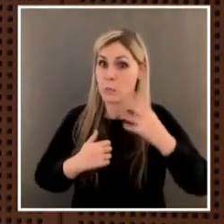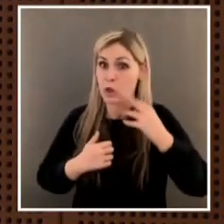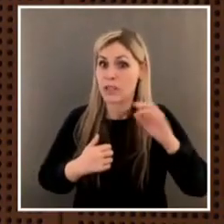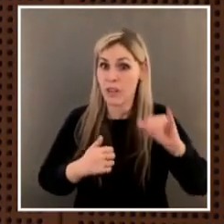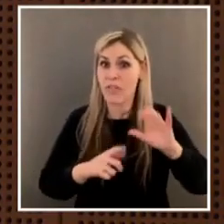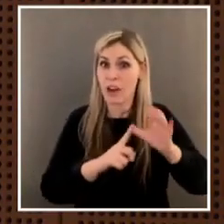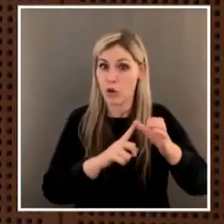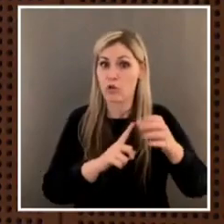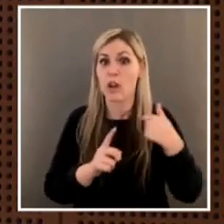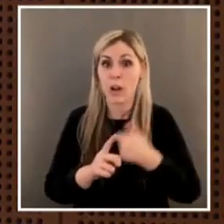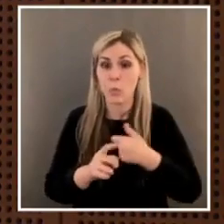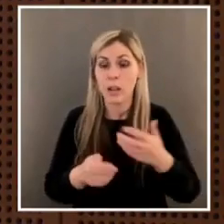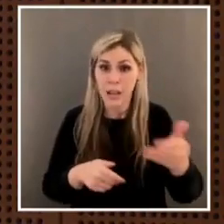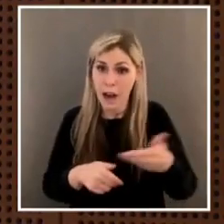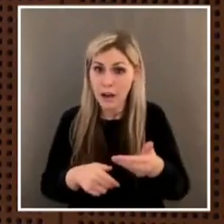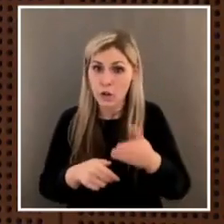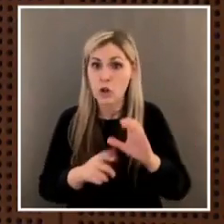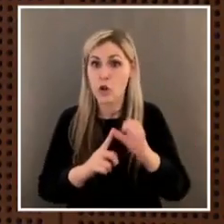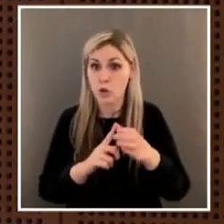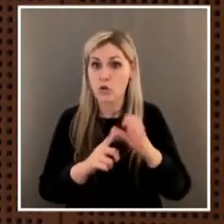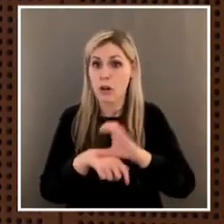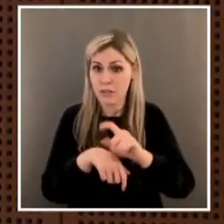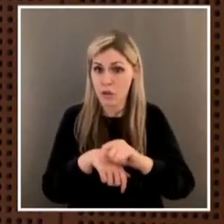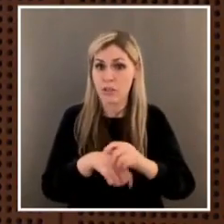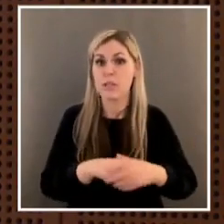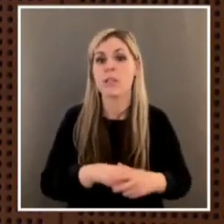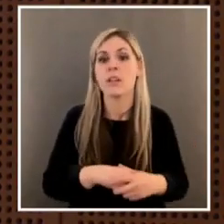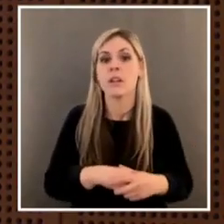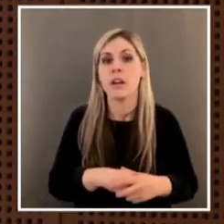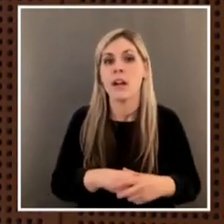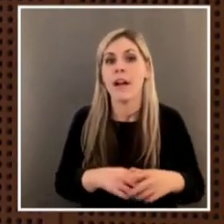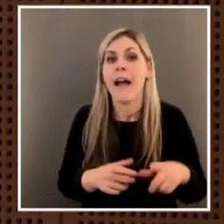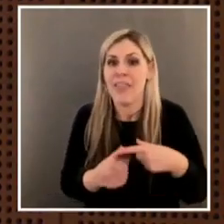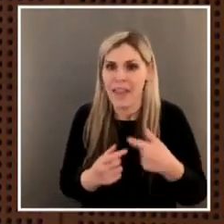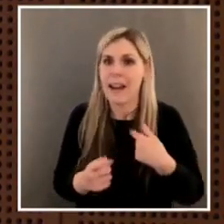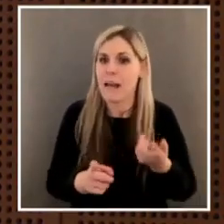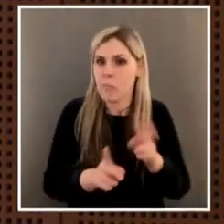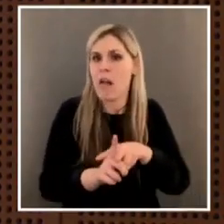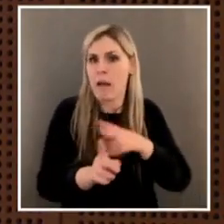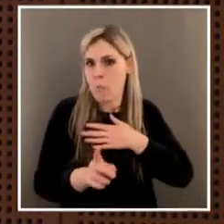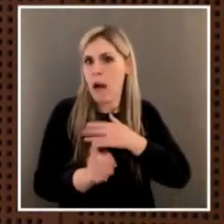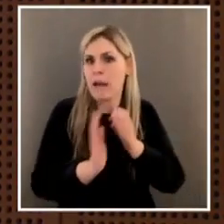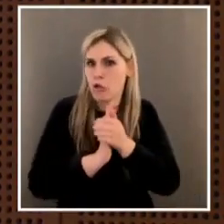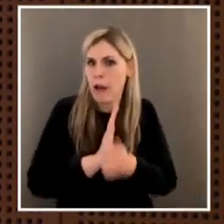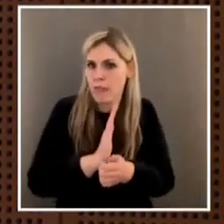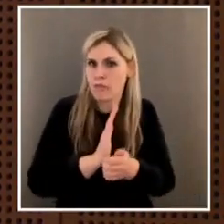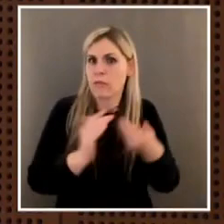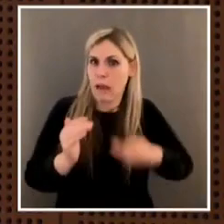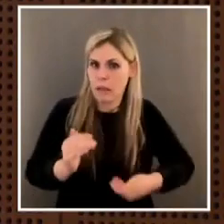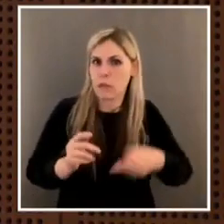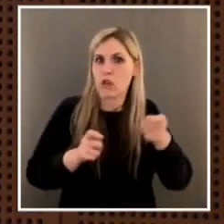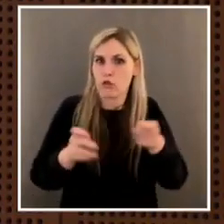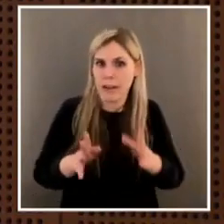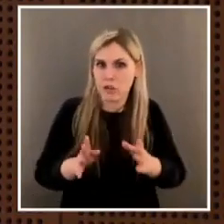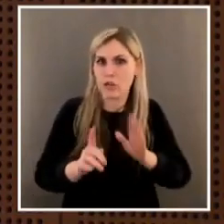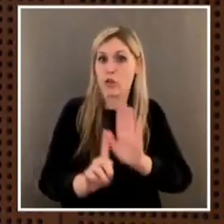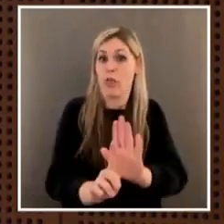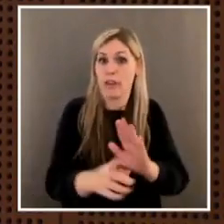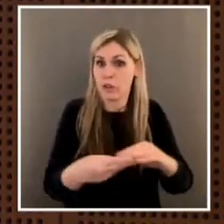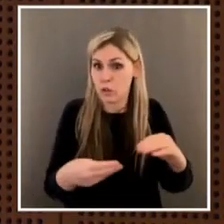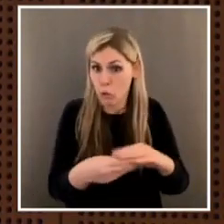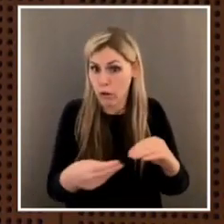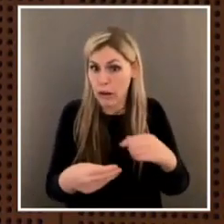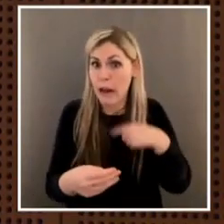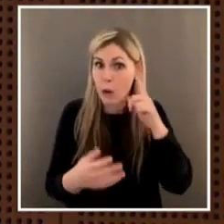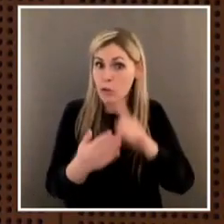hired a cultural consultant. And then I applied my craft as a director to their story, and I checked in